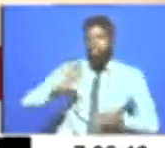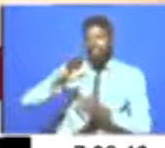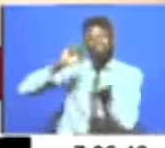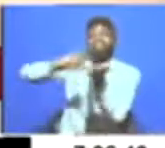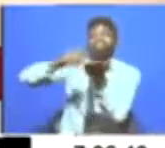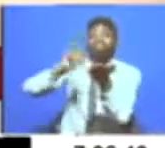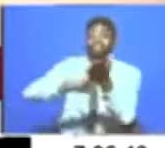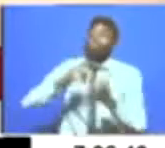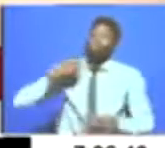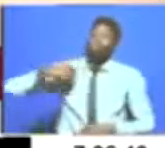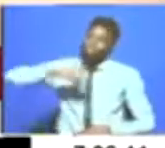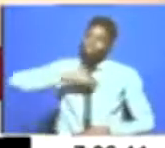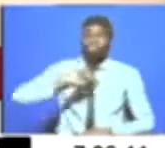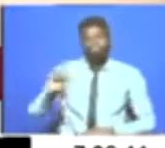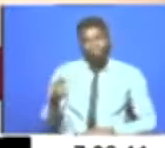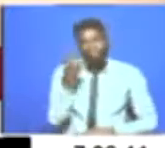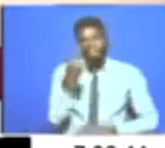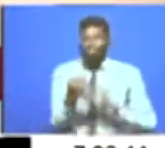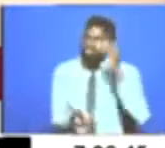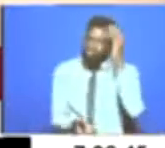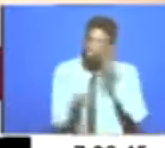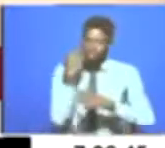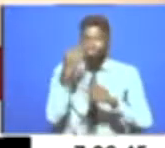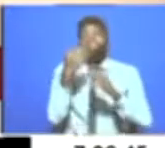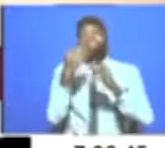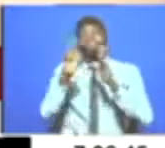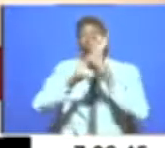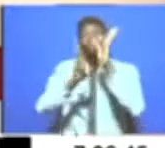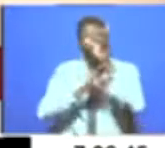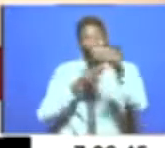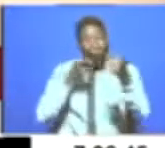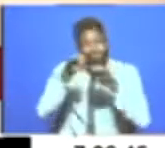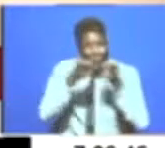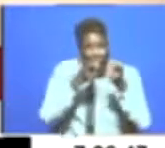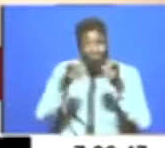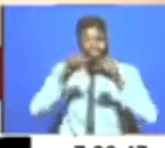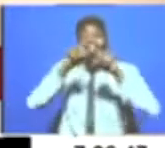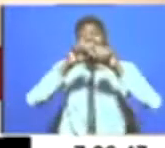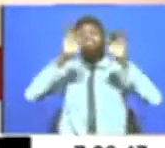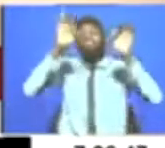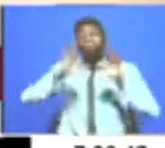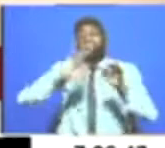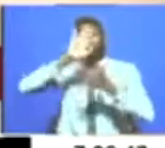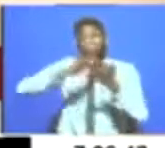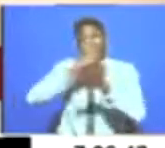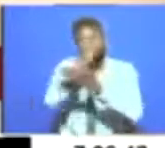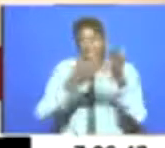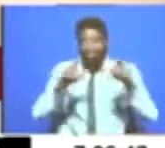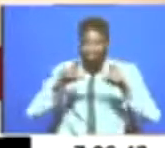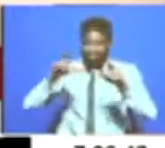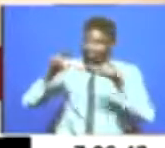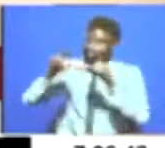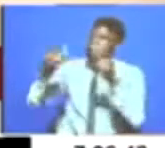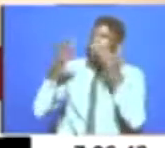all begin a regulatory framework. Let us start licensing them. And then from there, let us also start